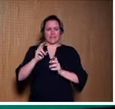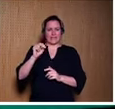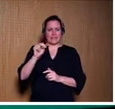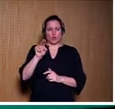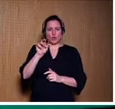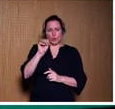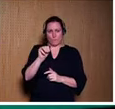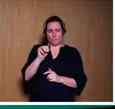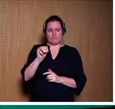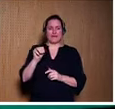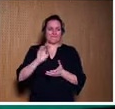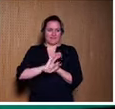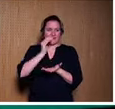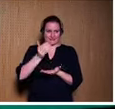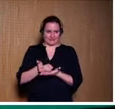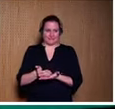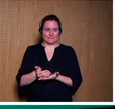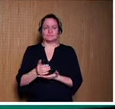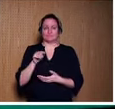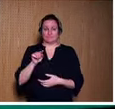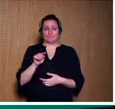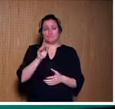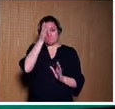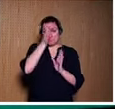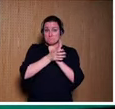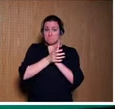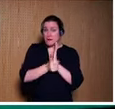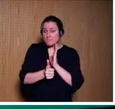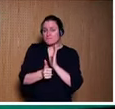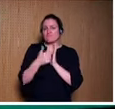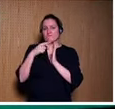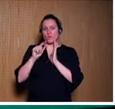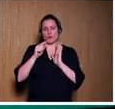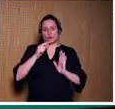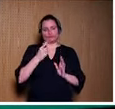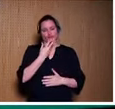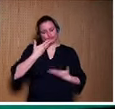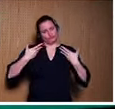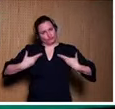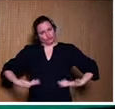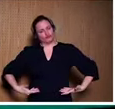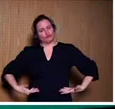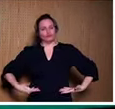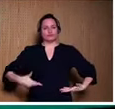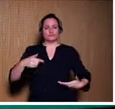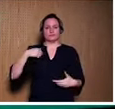is a feminist, activist, expert in sexuality, but not just in